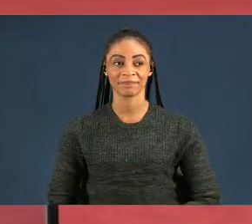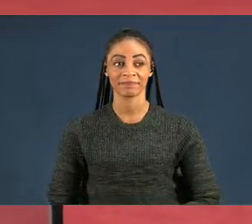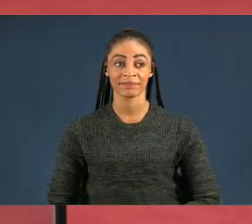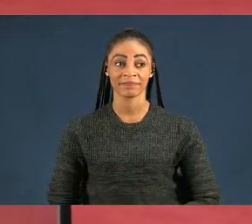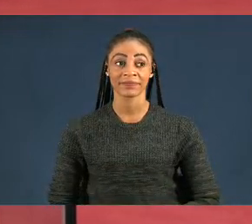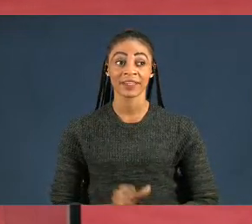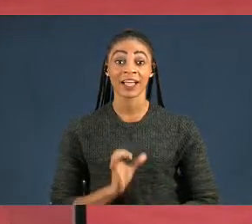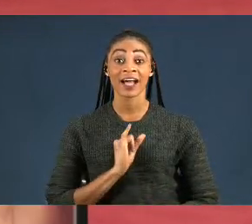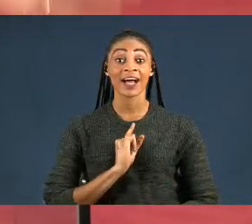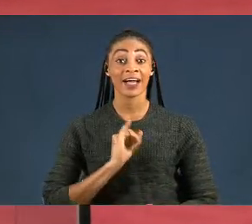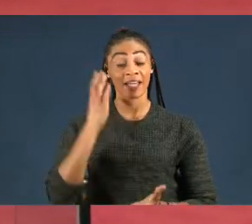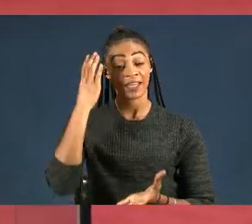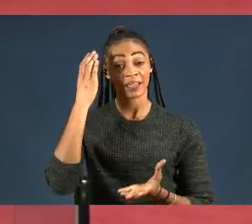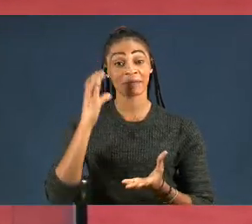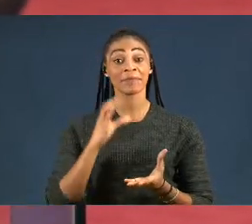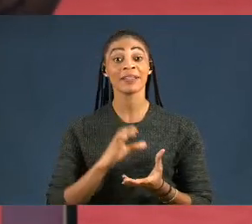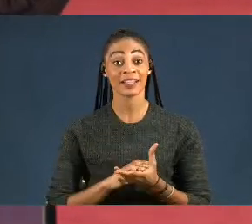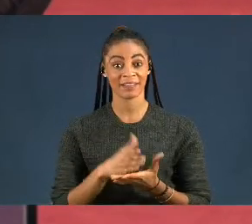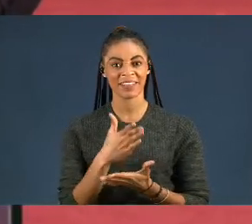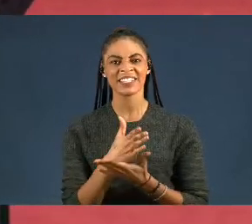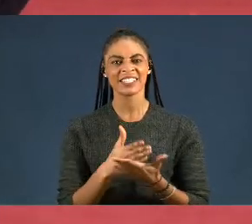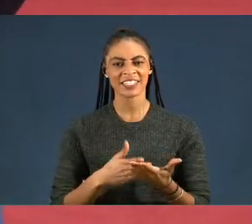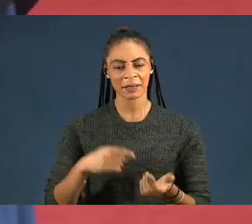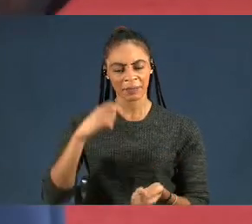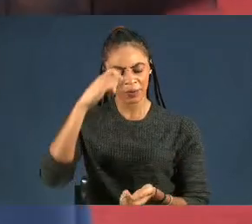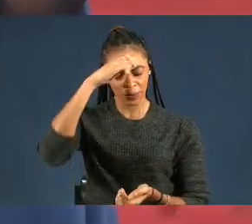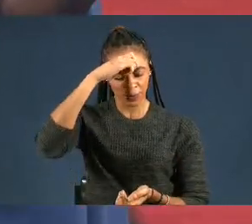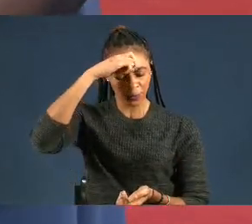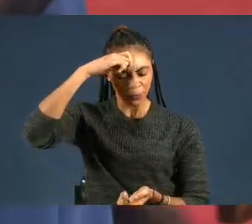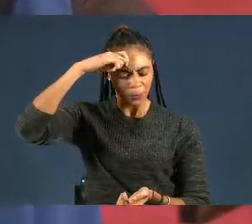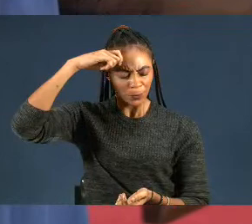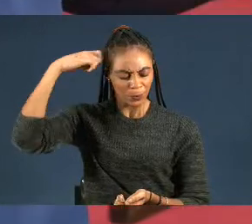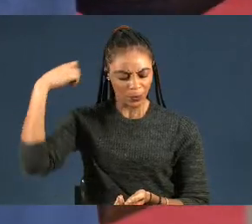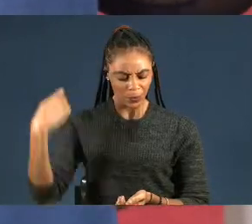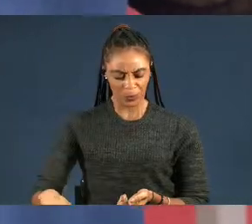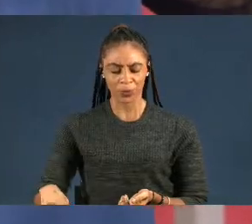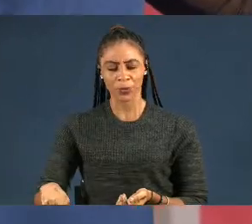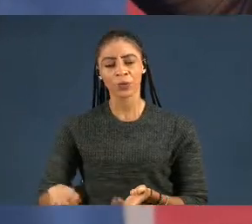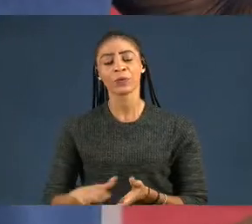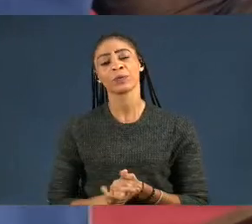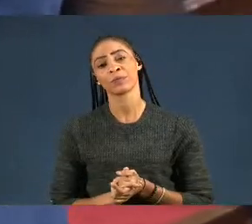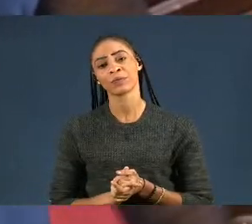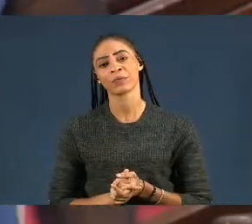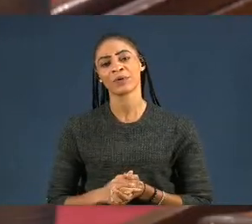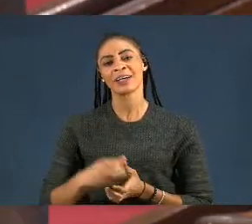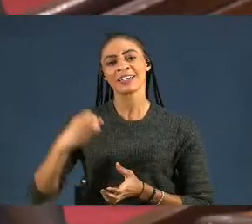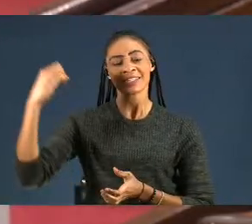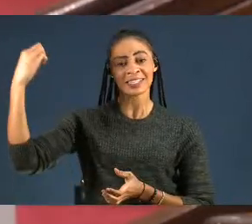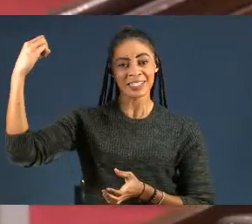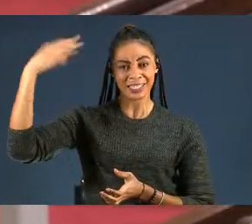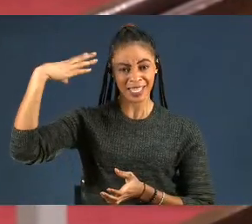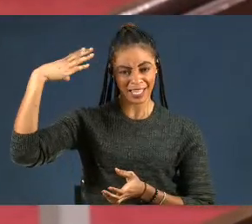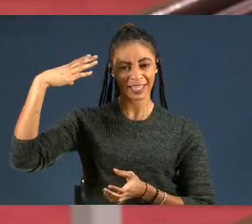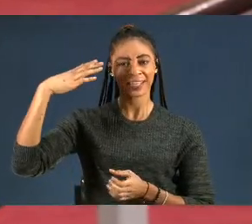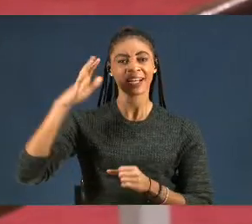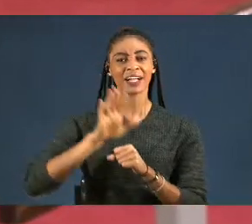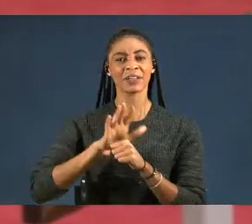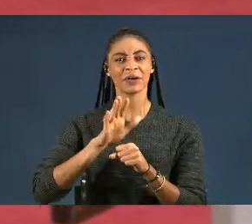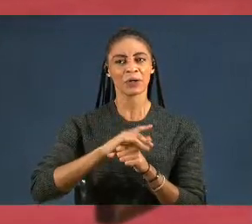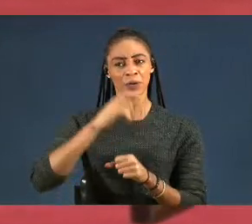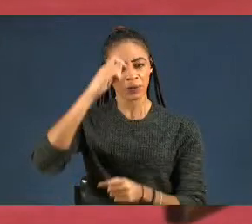I believe that they were sweaty. This is the Middle East. Sun, hot sun, a lot of sweat.